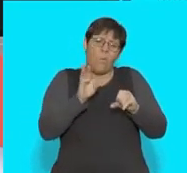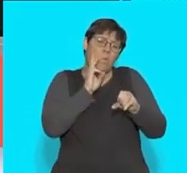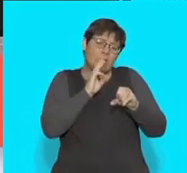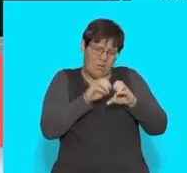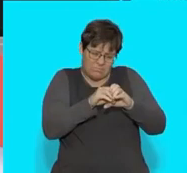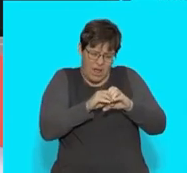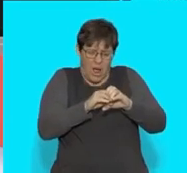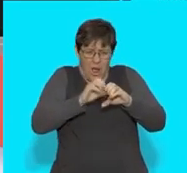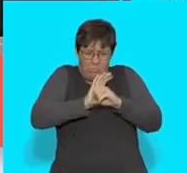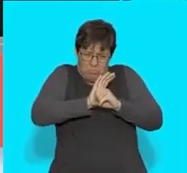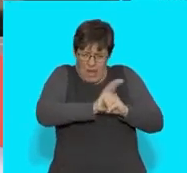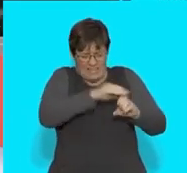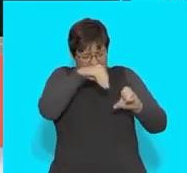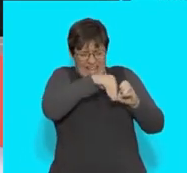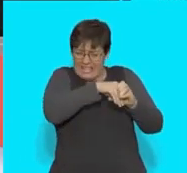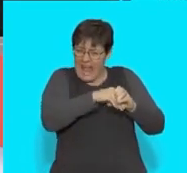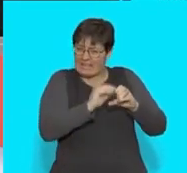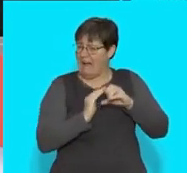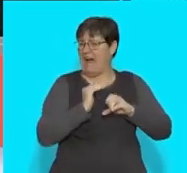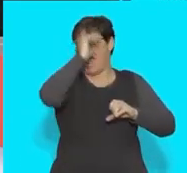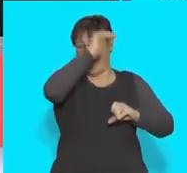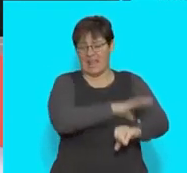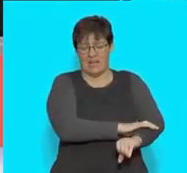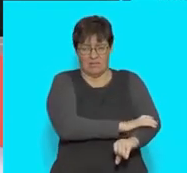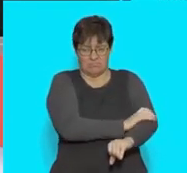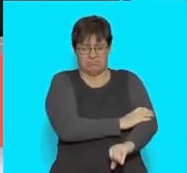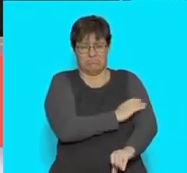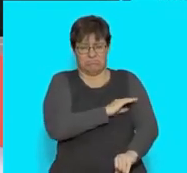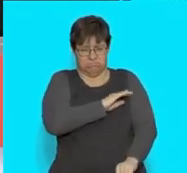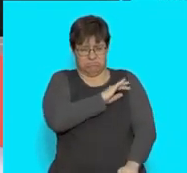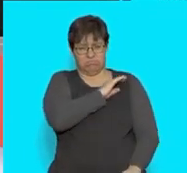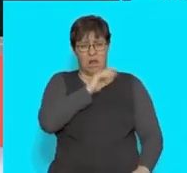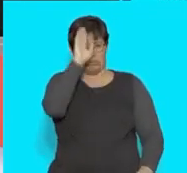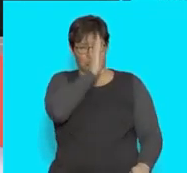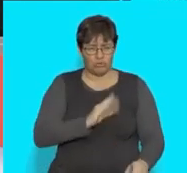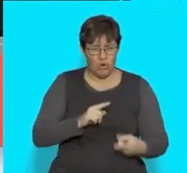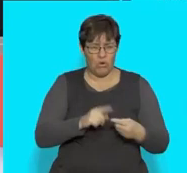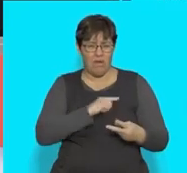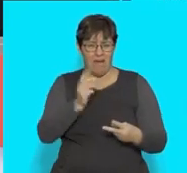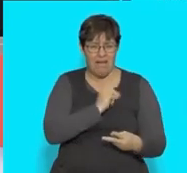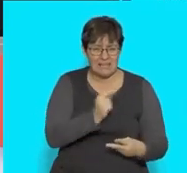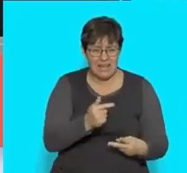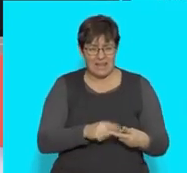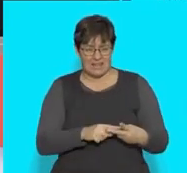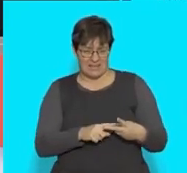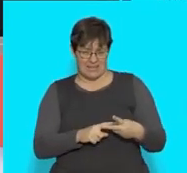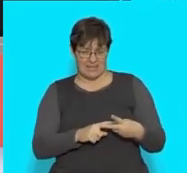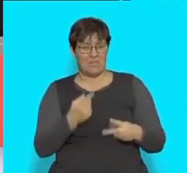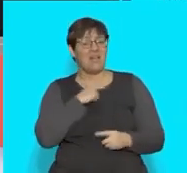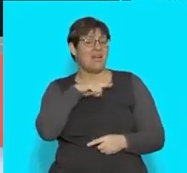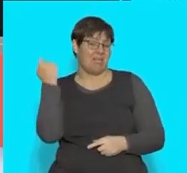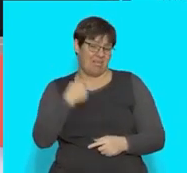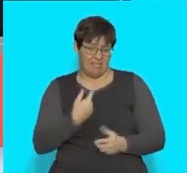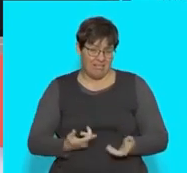high blood pressure. And what does high blood pressure do? Right? I can have a stroke, I can have a heart attack. It could actually kill